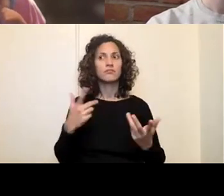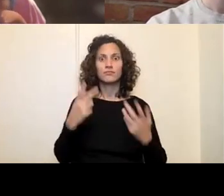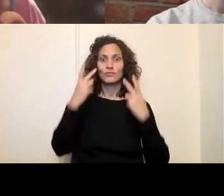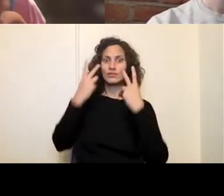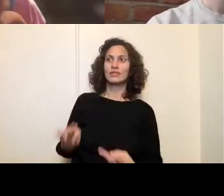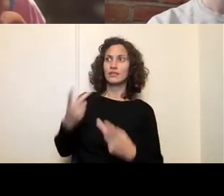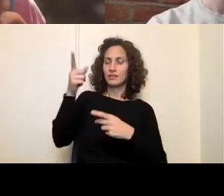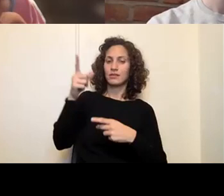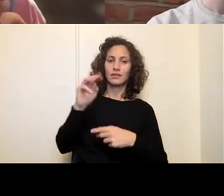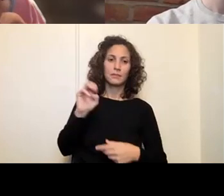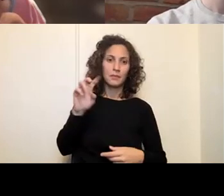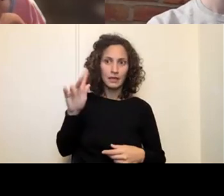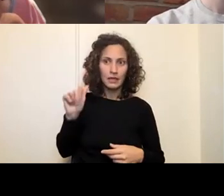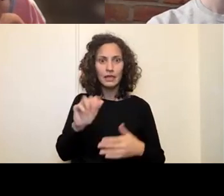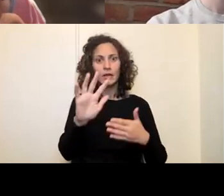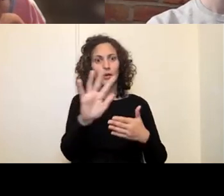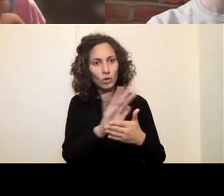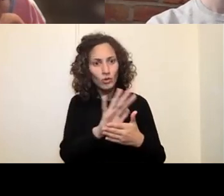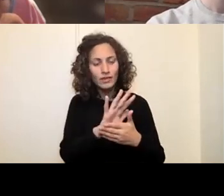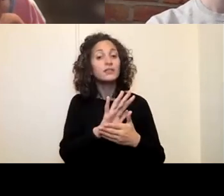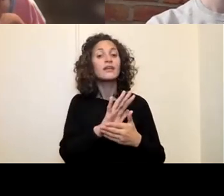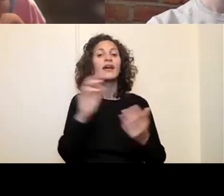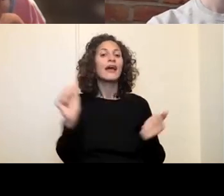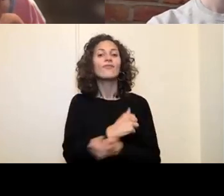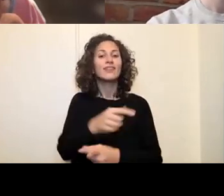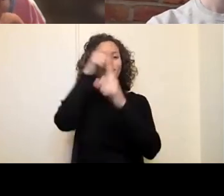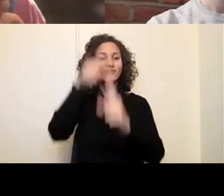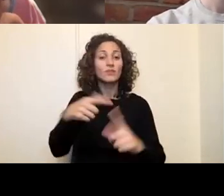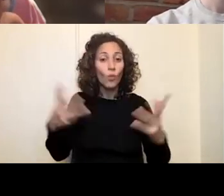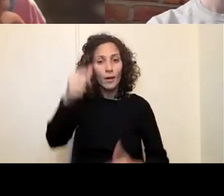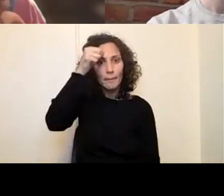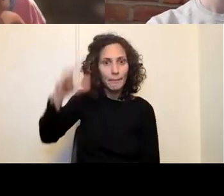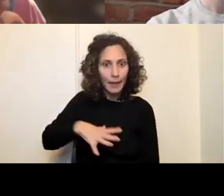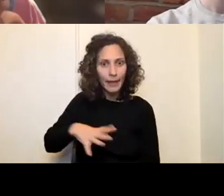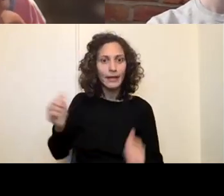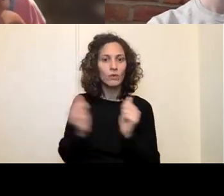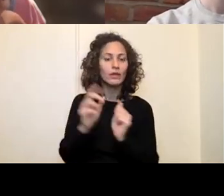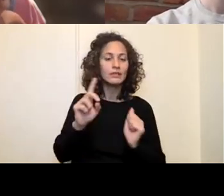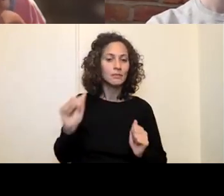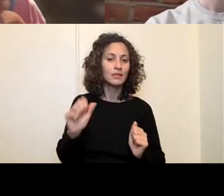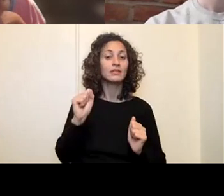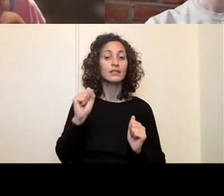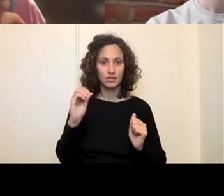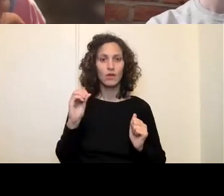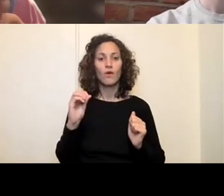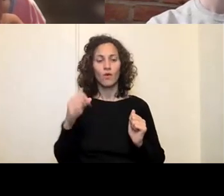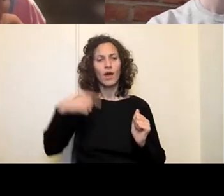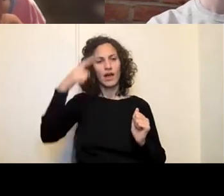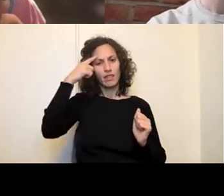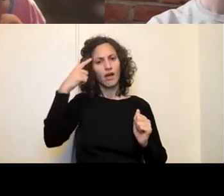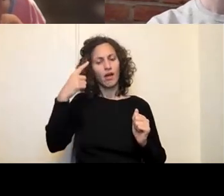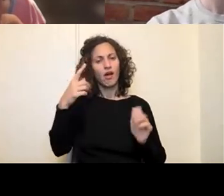in movies or whatever, it's about men, you know, with disabilities. So I thought that that is an